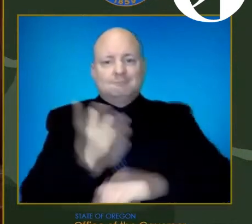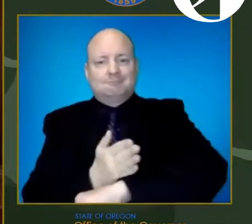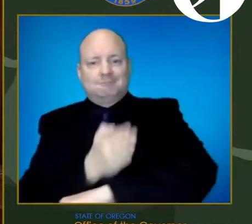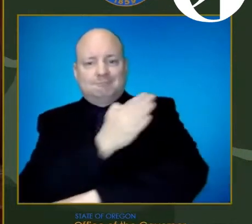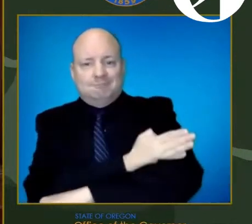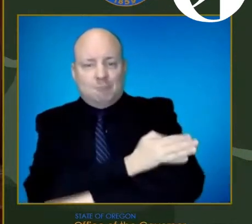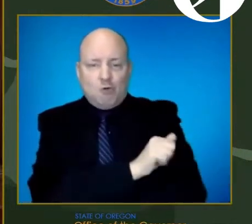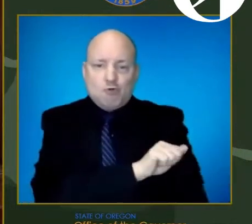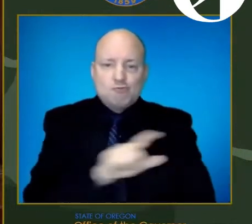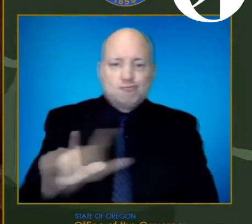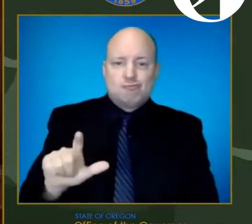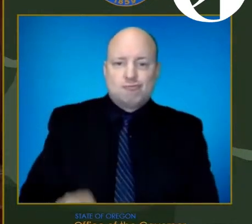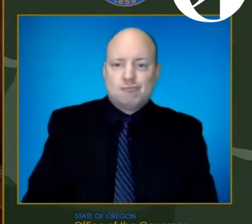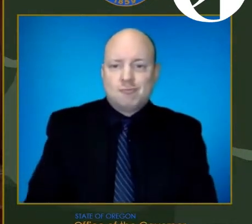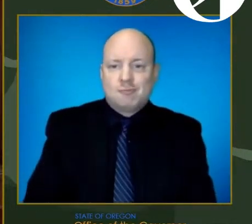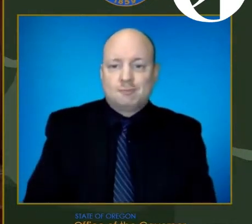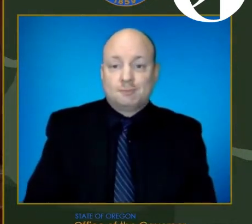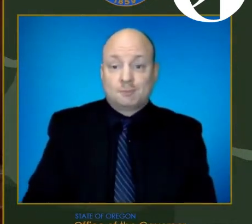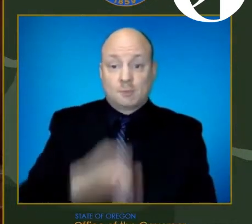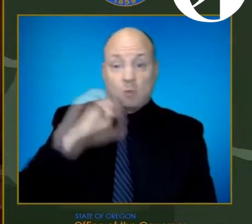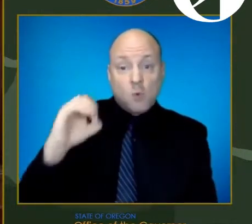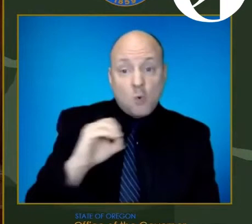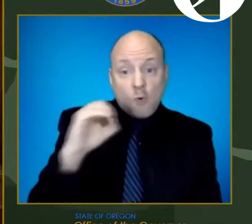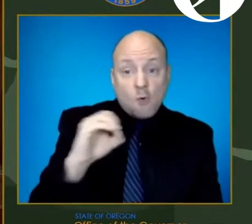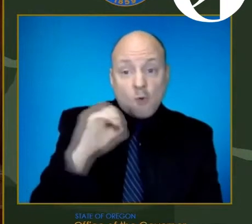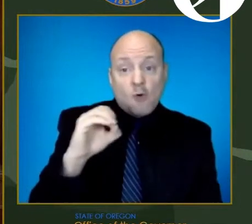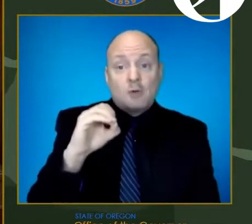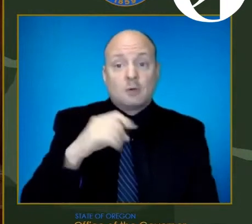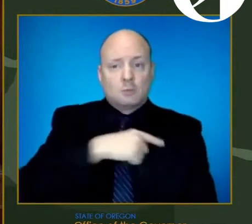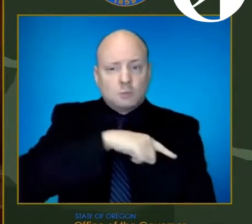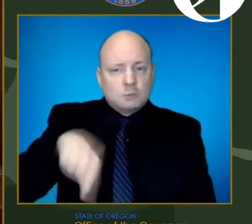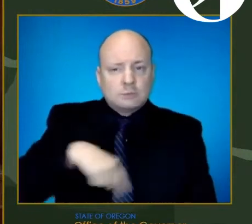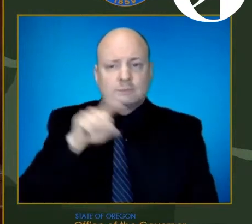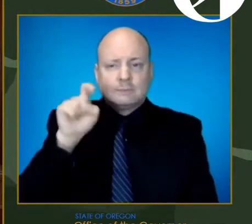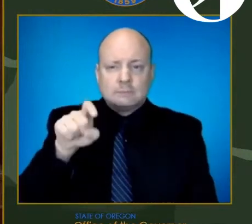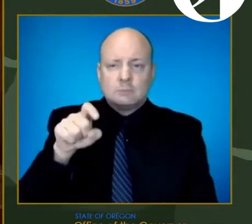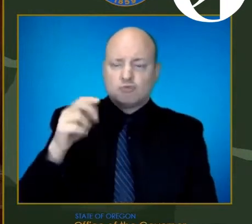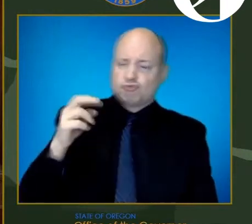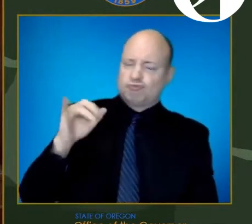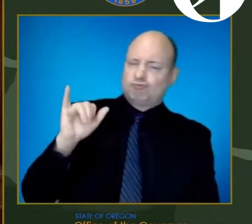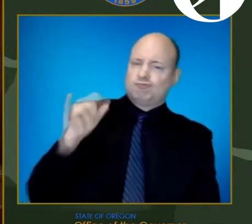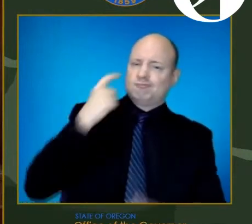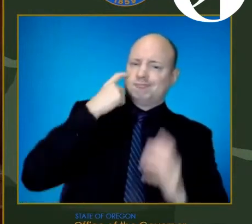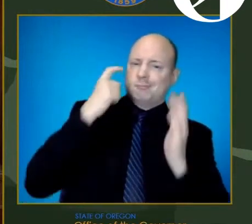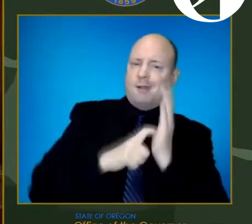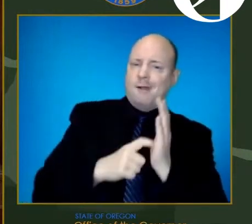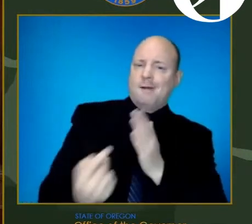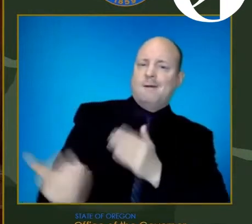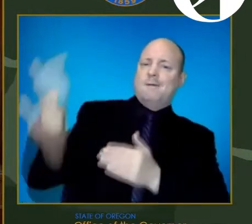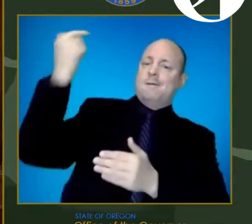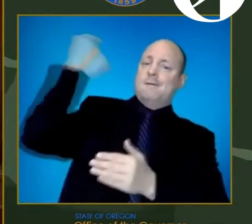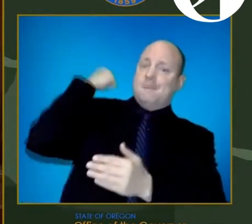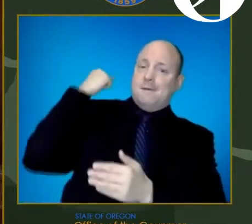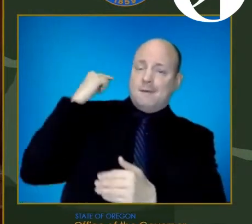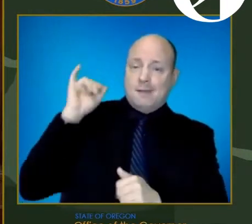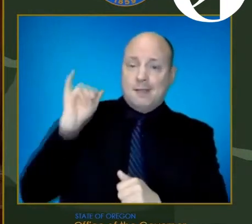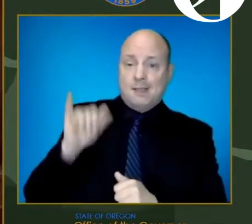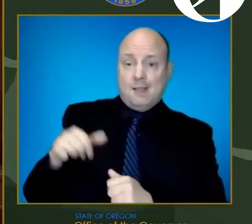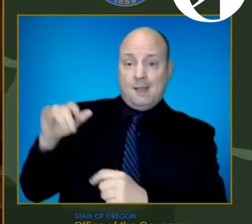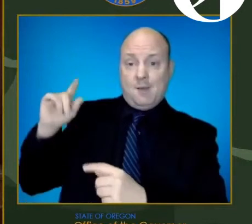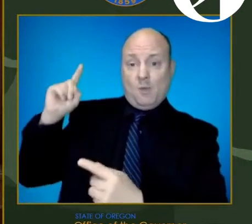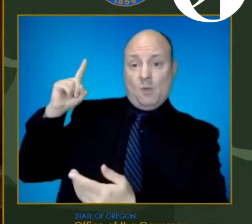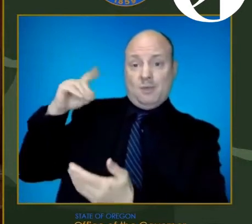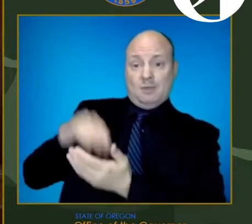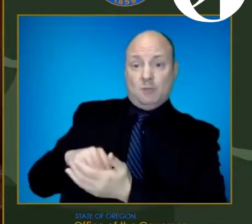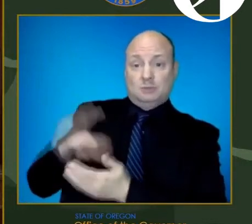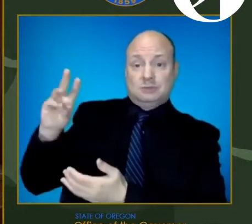As we move forward as a state, we must look back too, to take stock of the more than 1,600